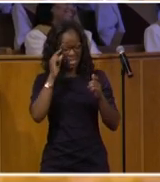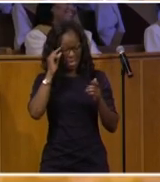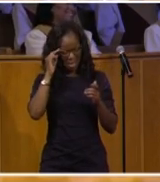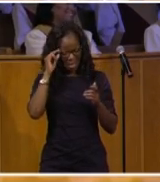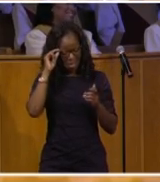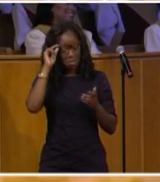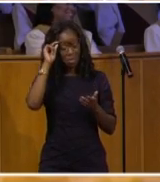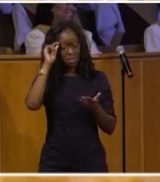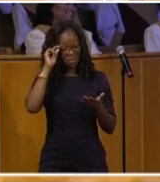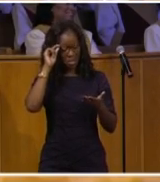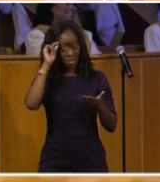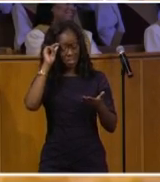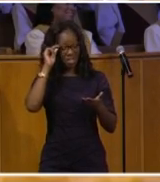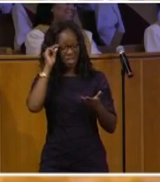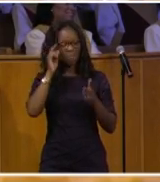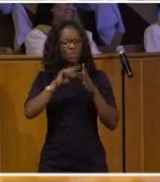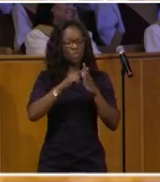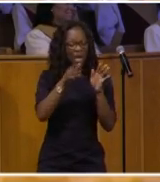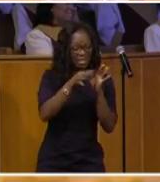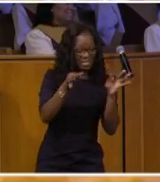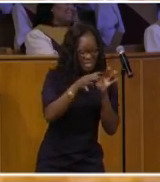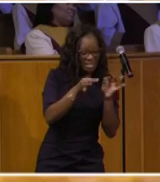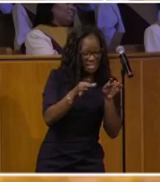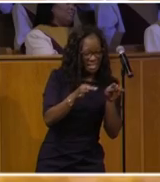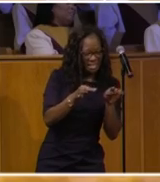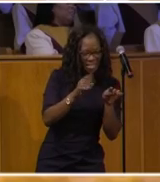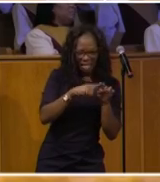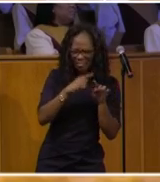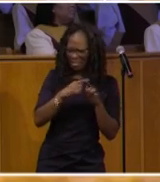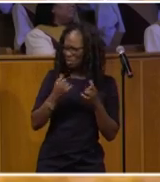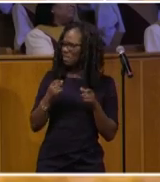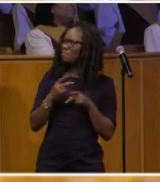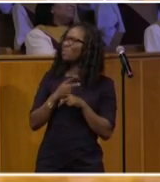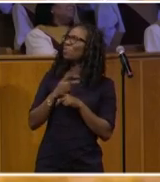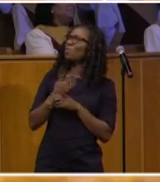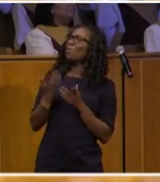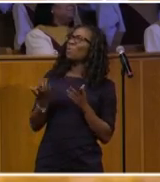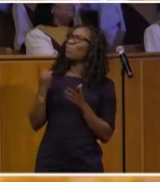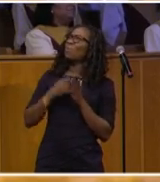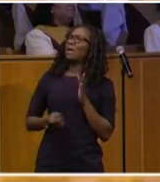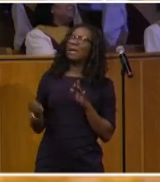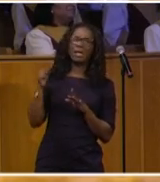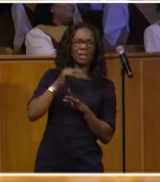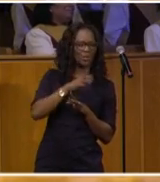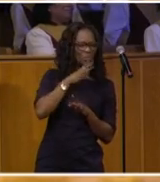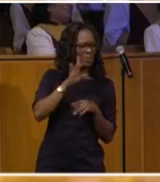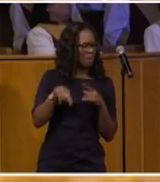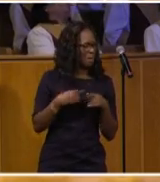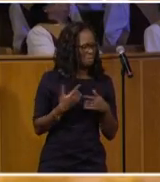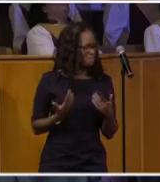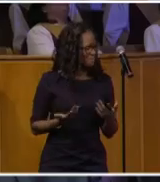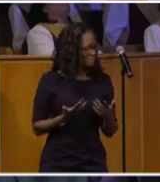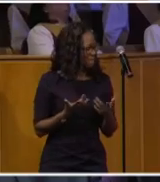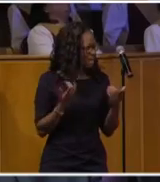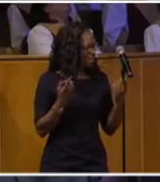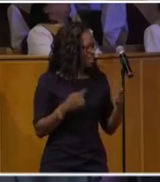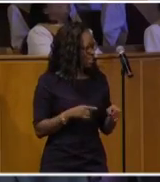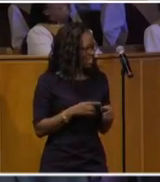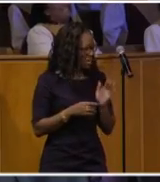You get so you start a sentence and don't even know what it was about and get to the